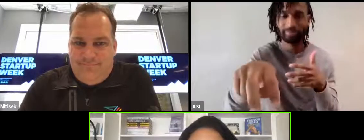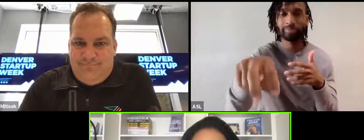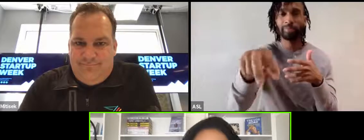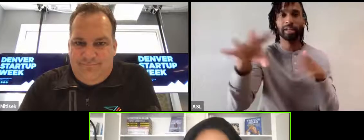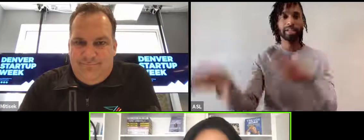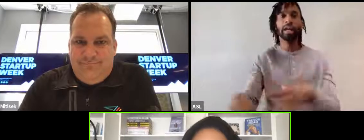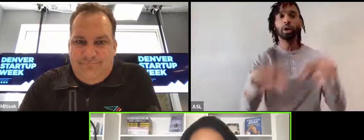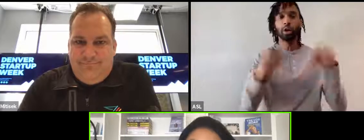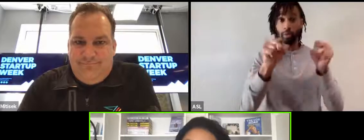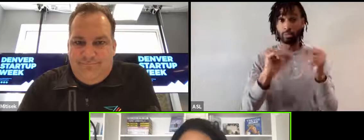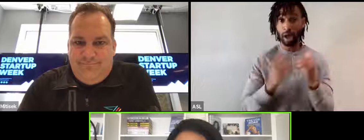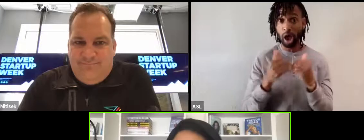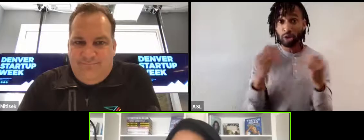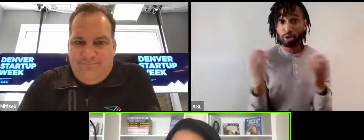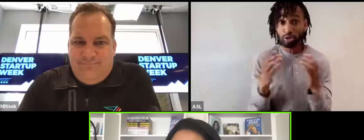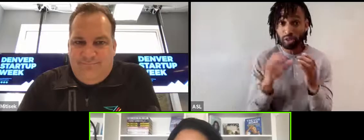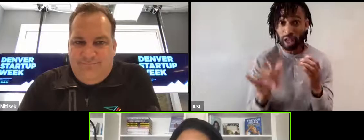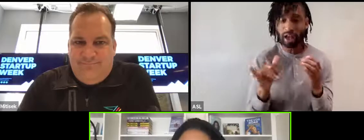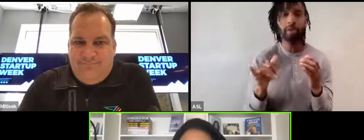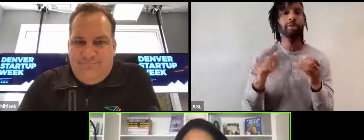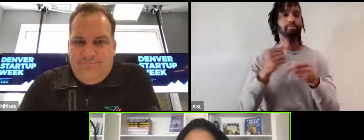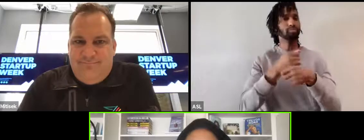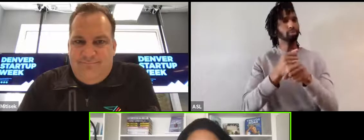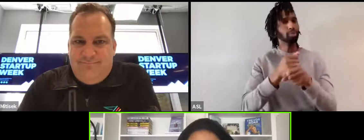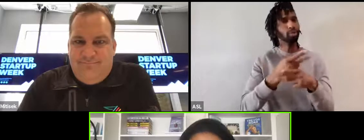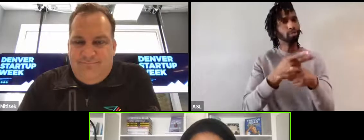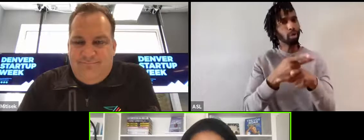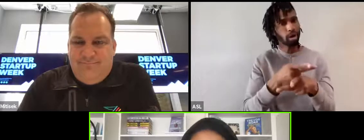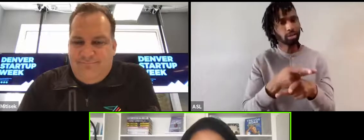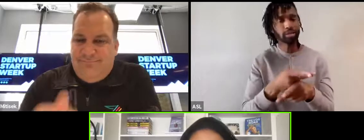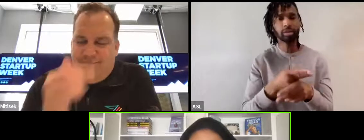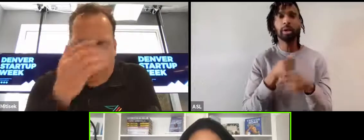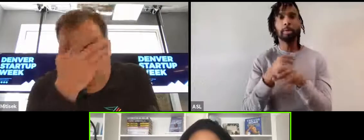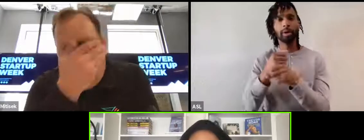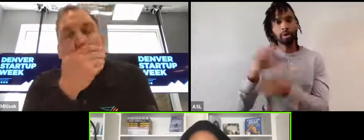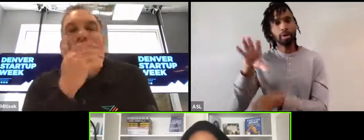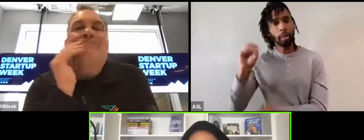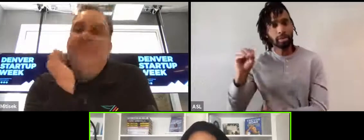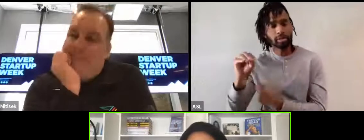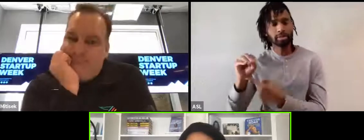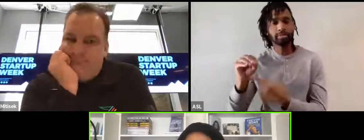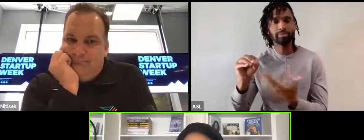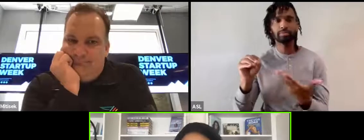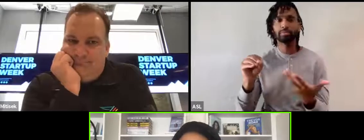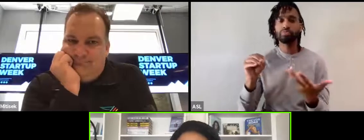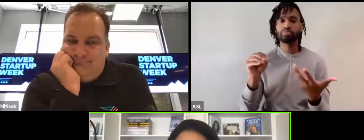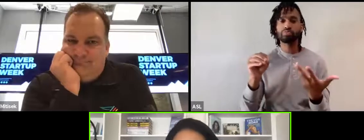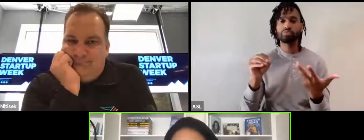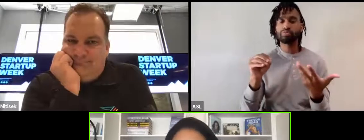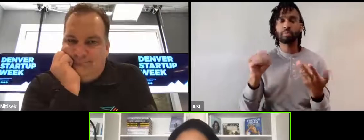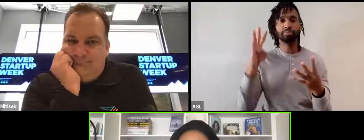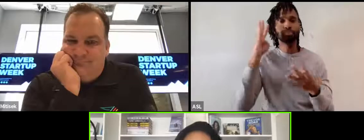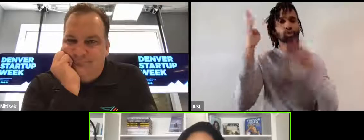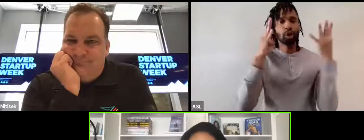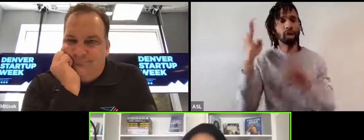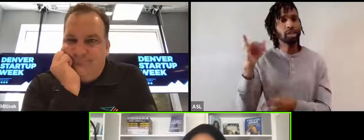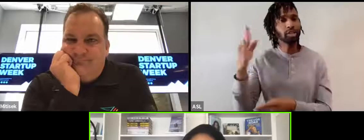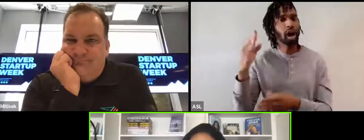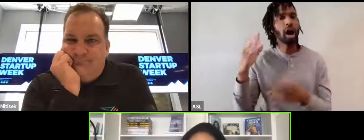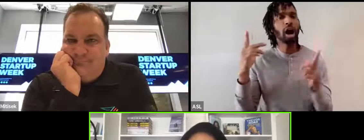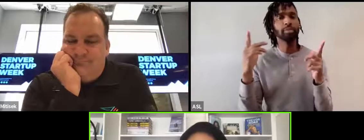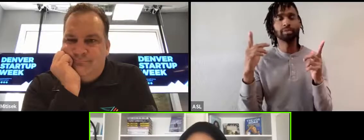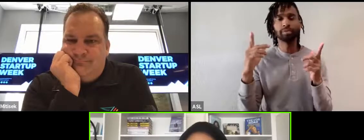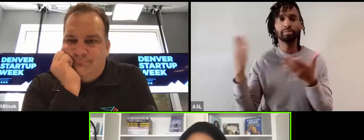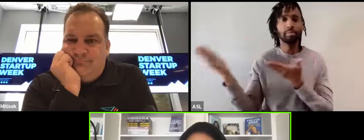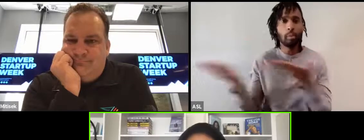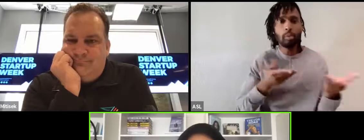over. And the way you do that is by building products, building companies, creating jobs for other people, bringing